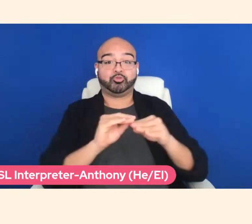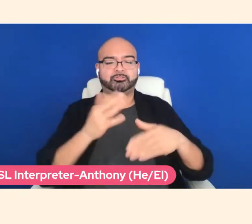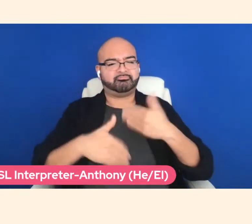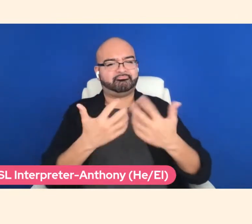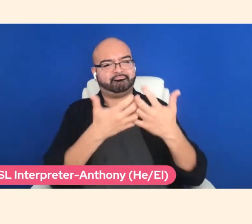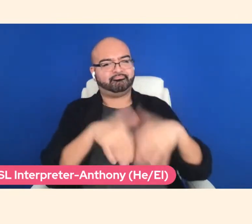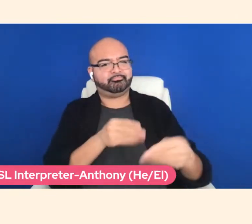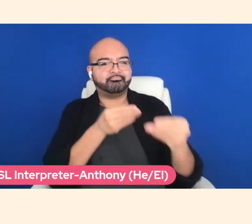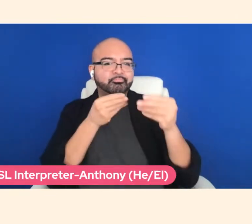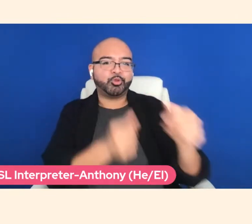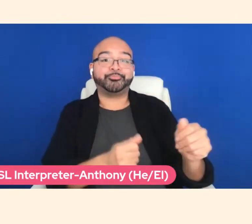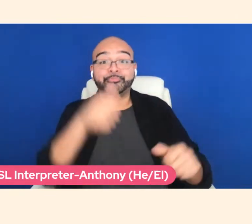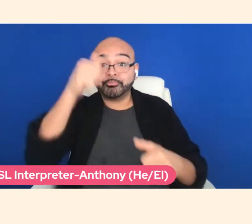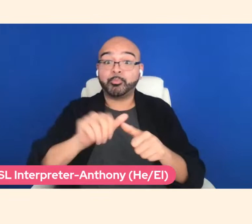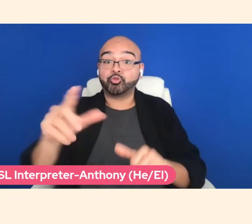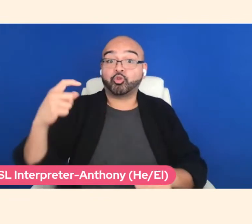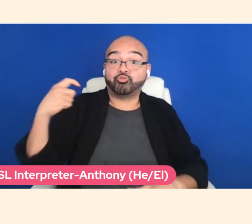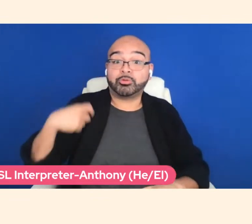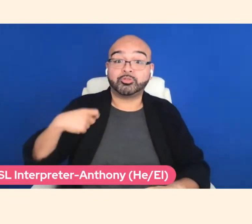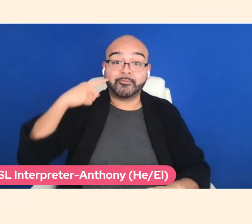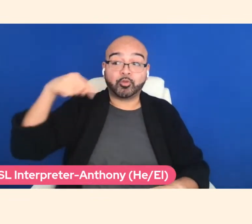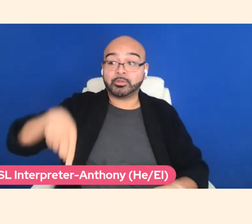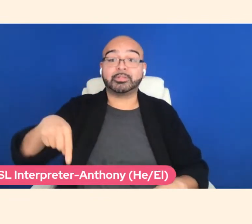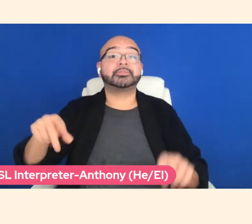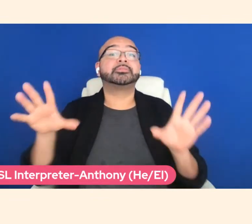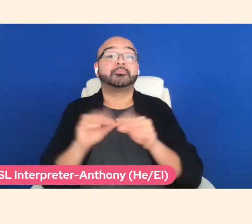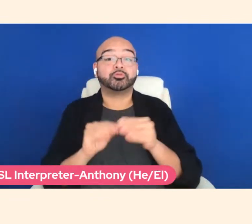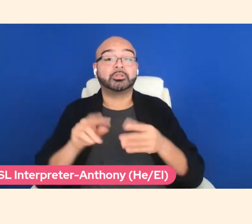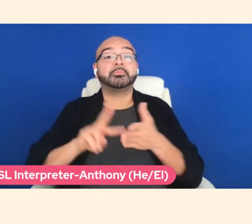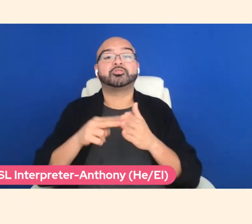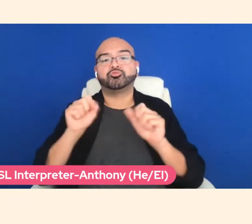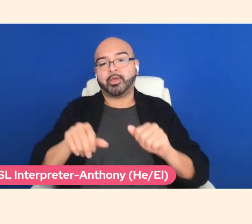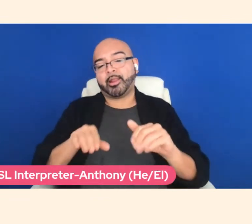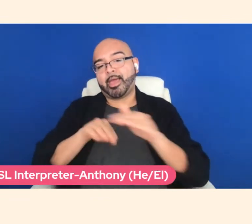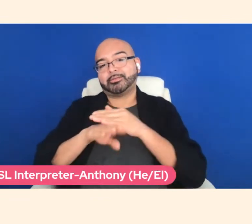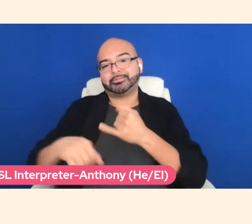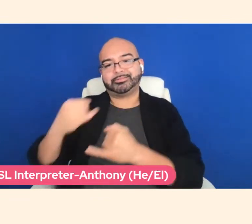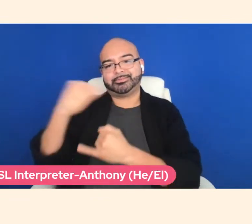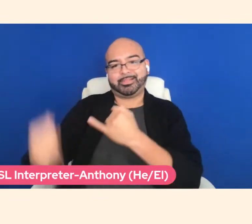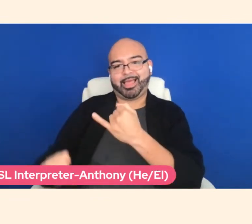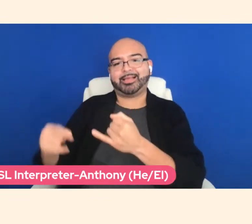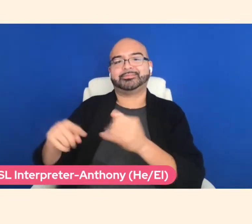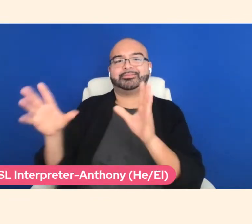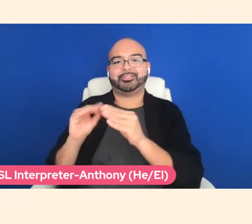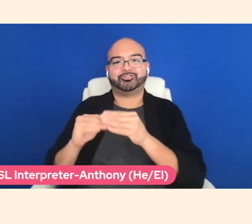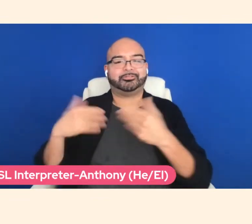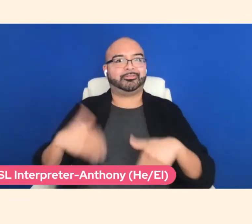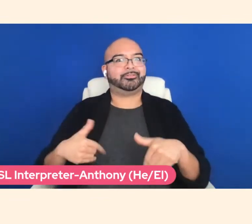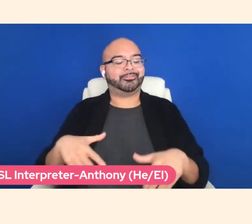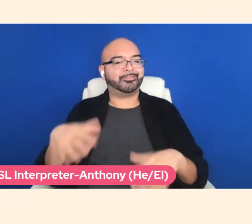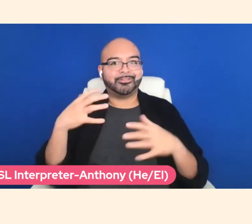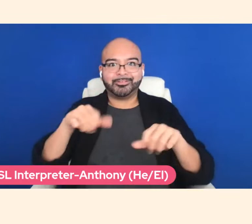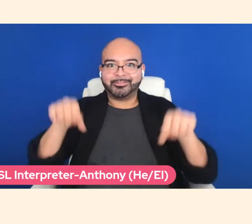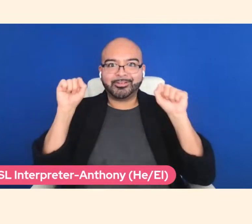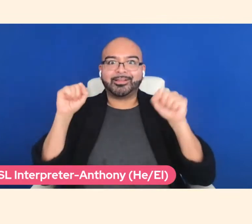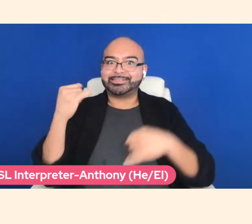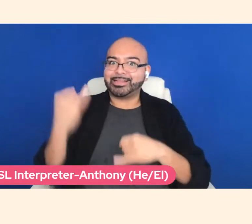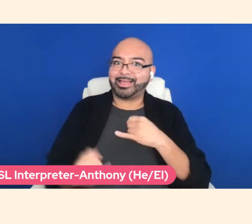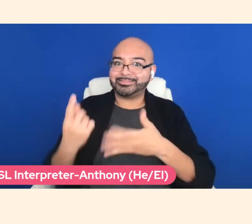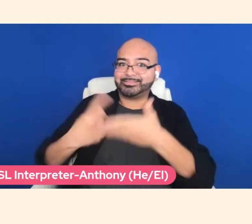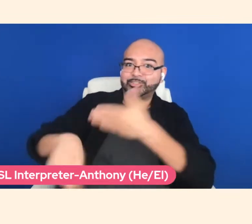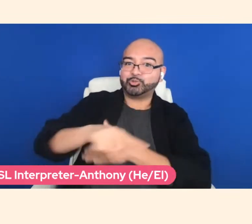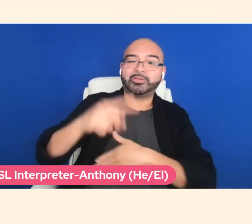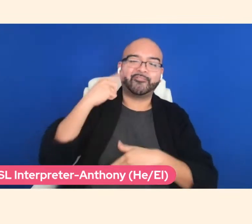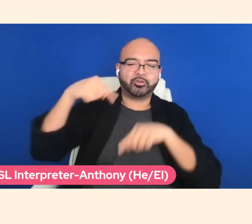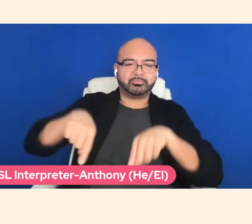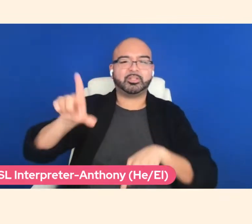your registration for this symposium grants you access to the last session, I can't believe it's the last next week, of the LGBTQ